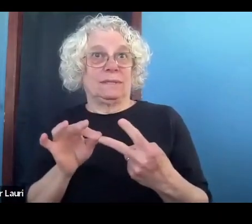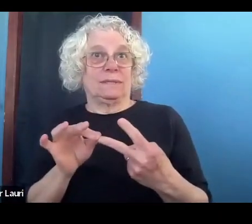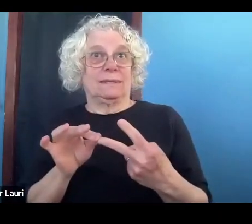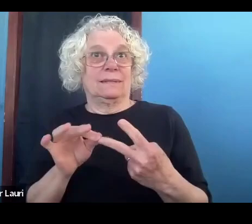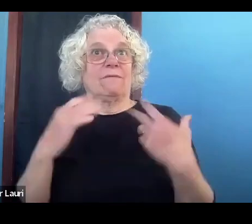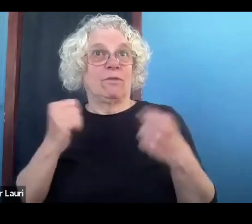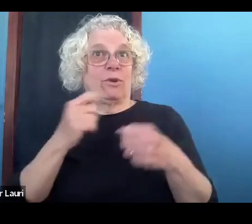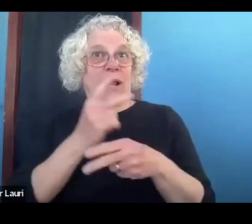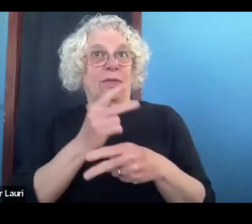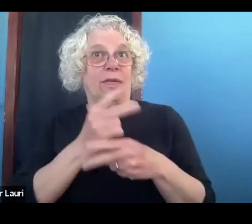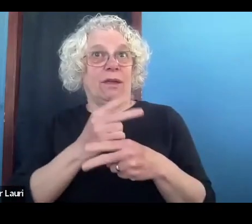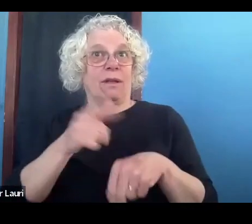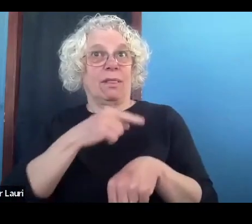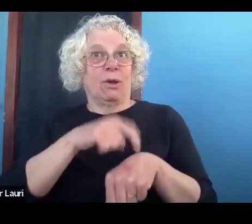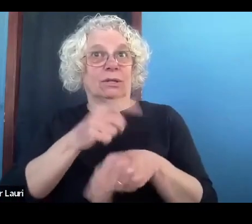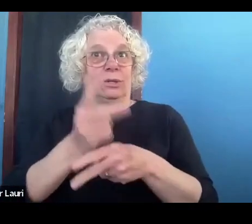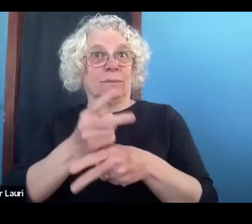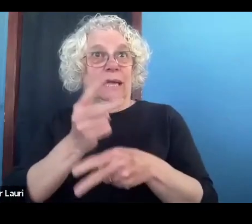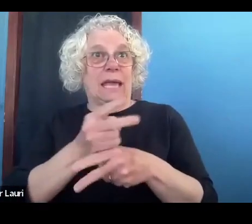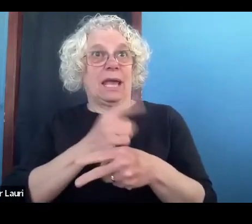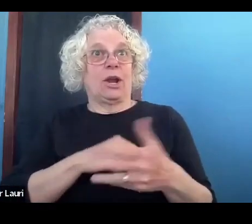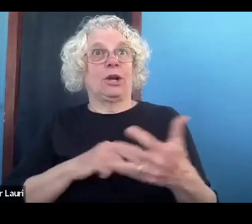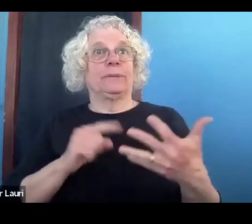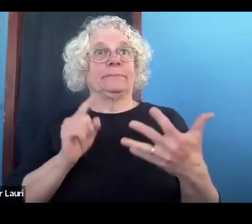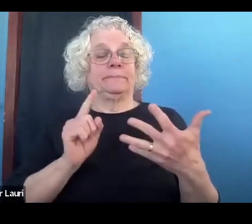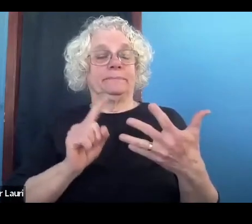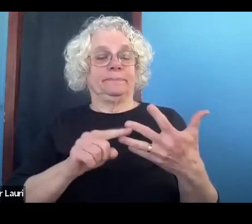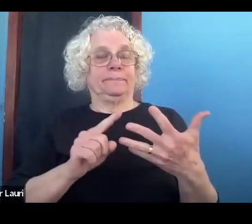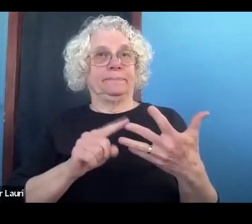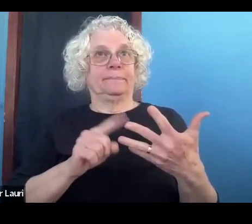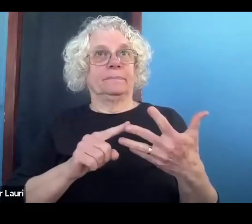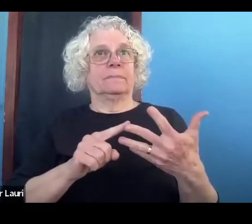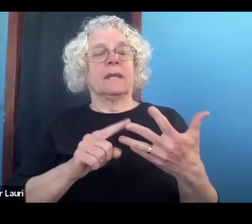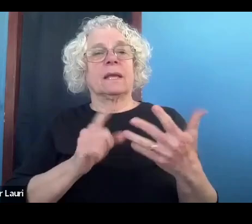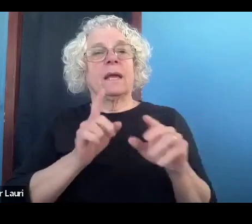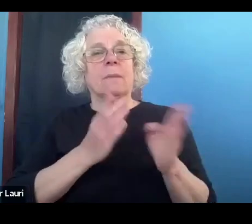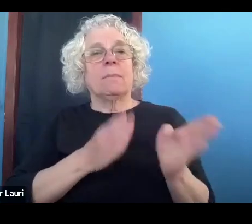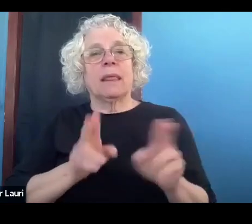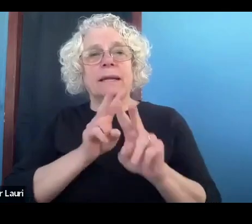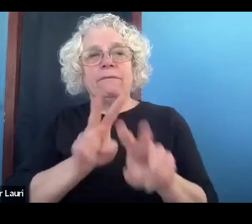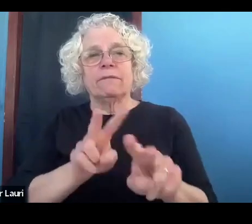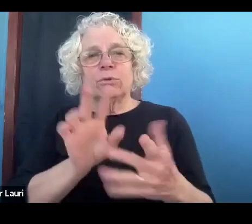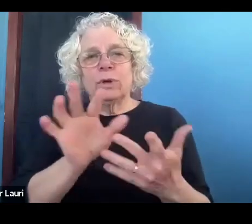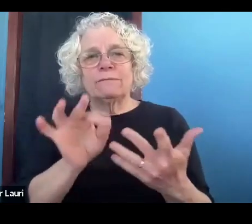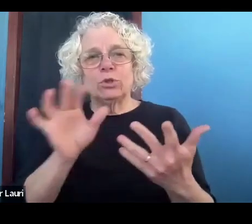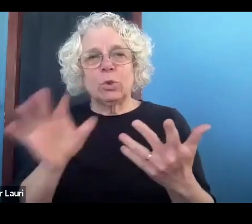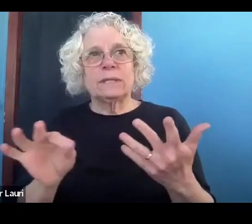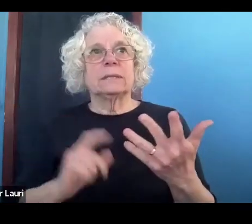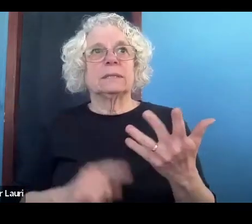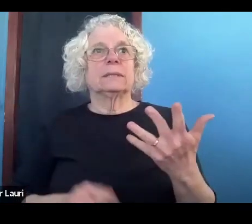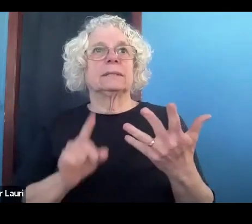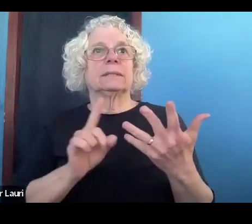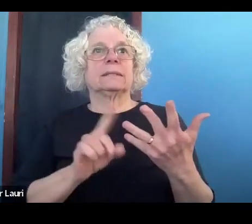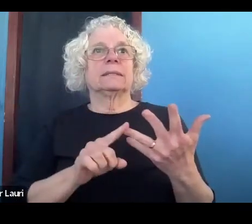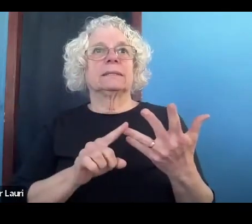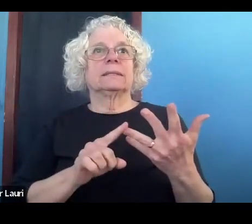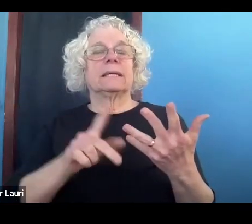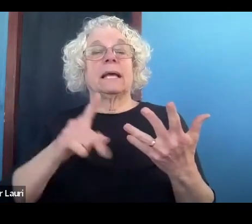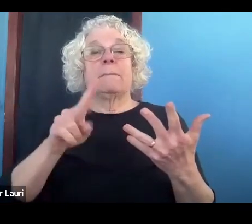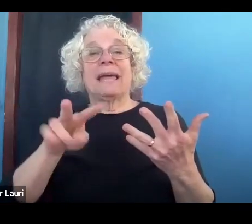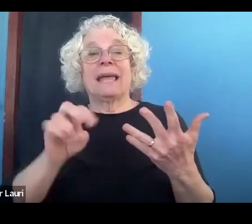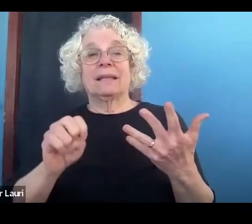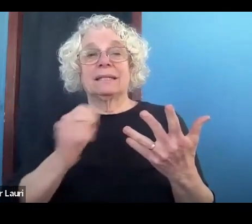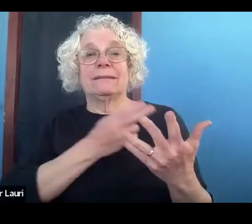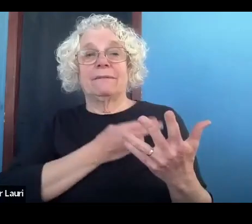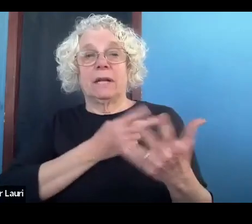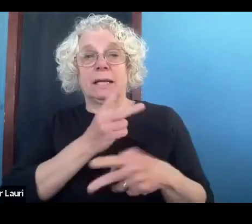at end of life. We're going to recognize choices in funeral planning, be informed on access to palliative and